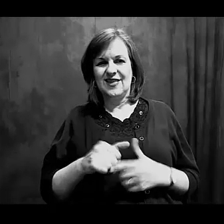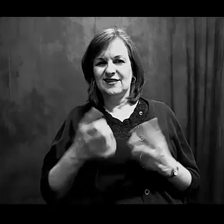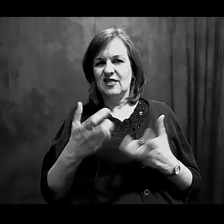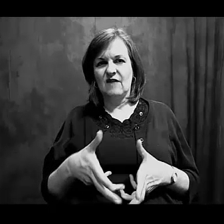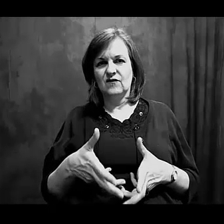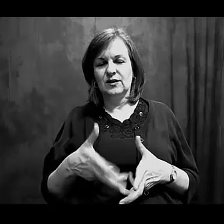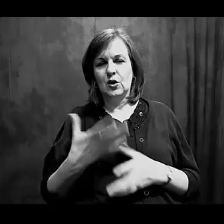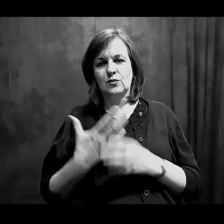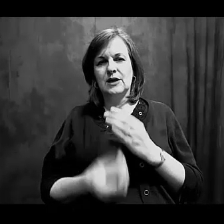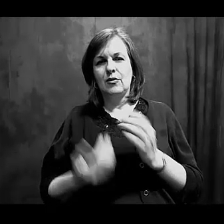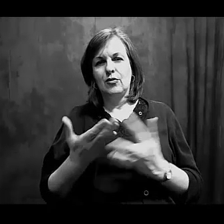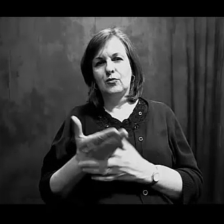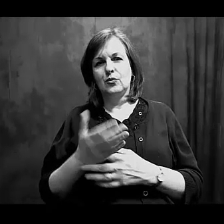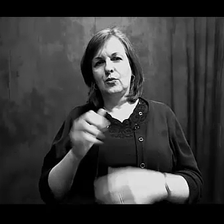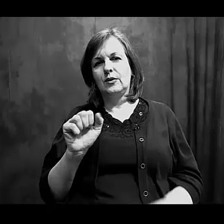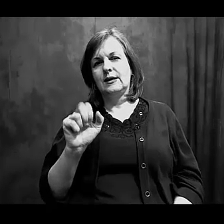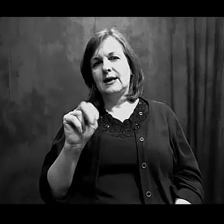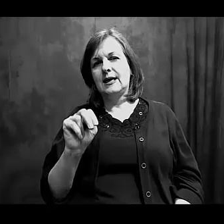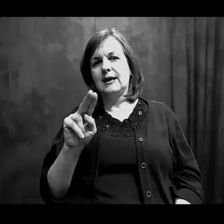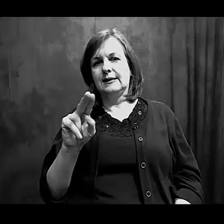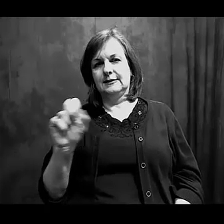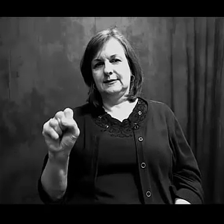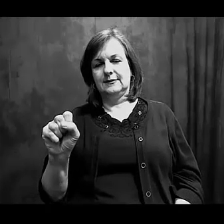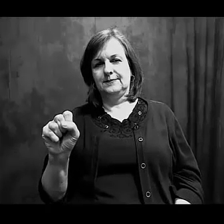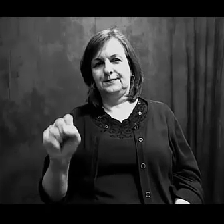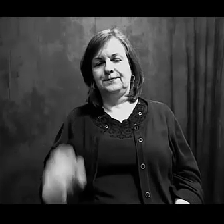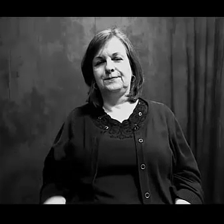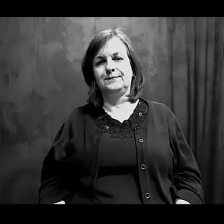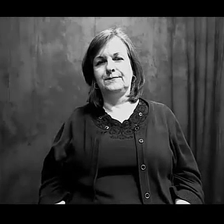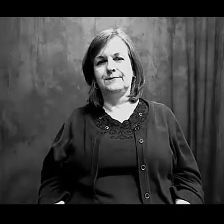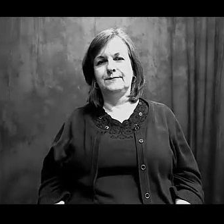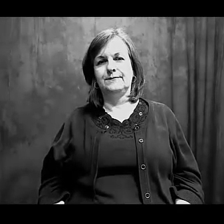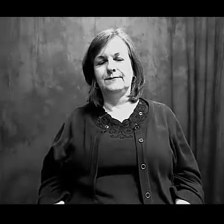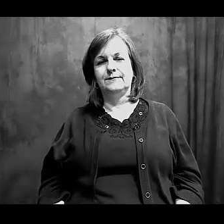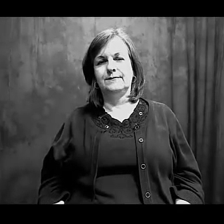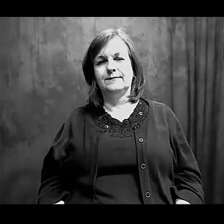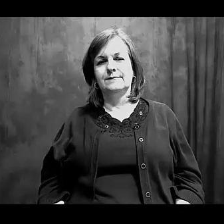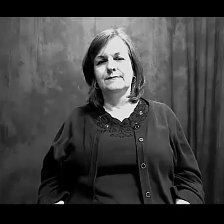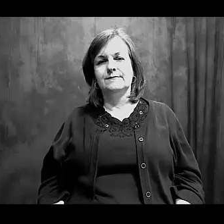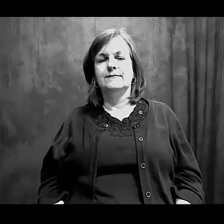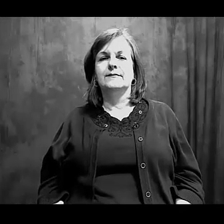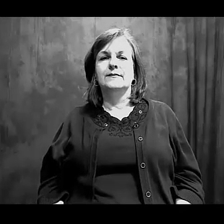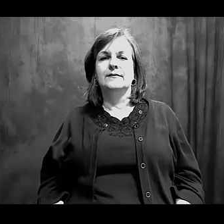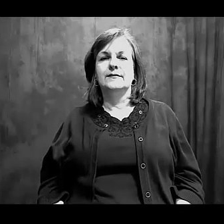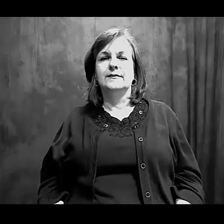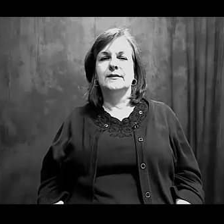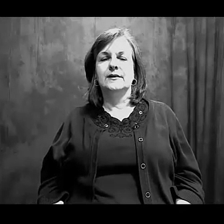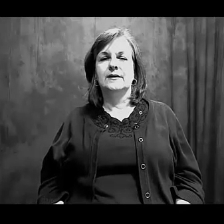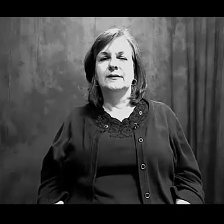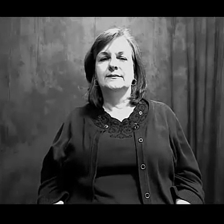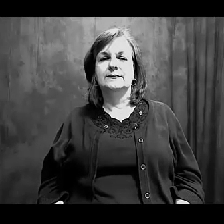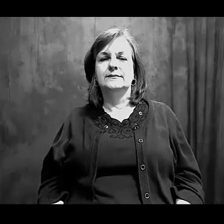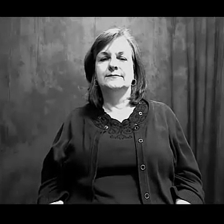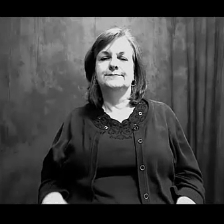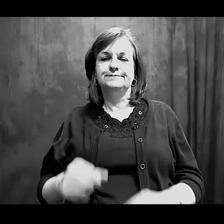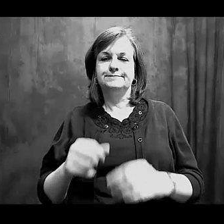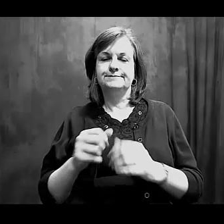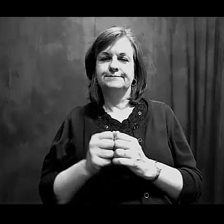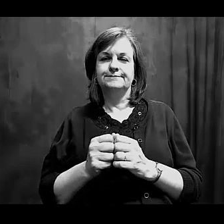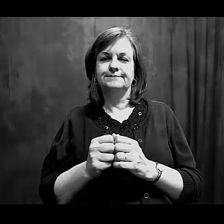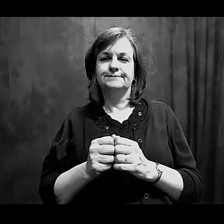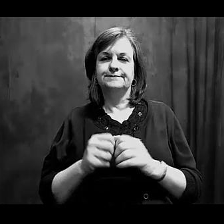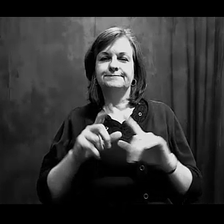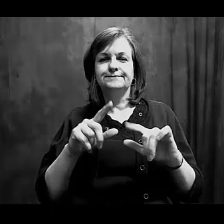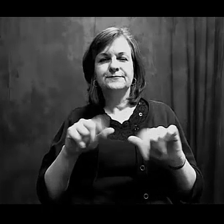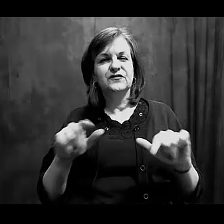and then anything left over goes out through the anus. Now, depending on the organism, we are looking for